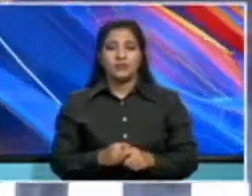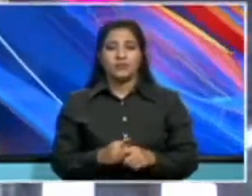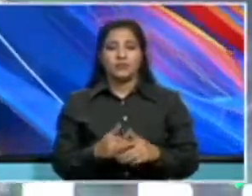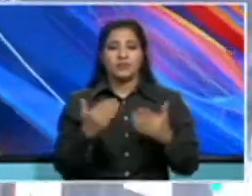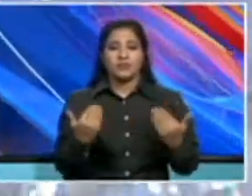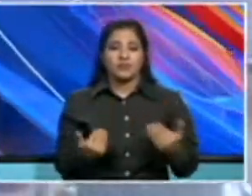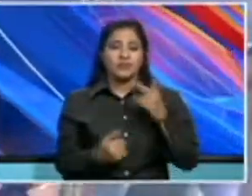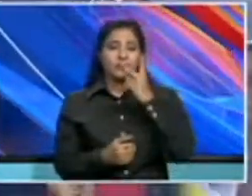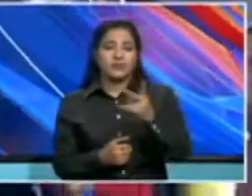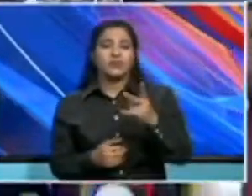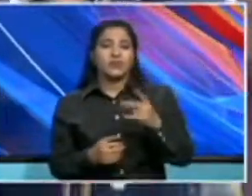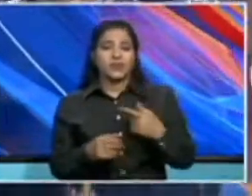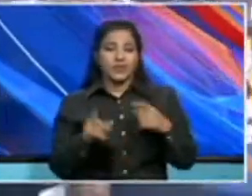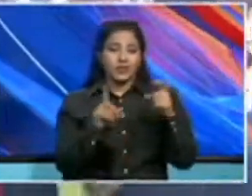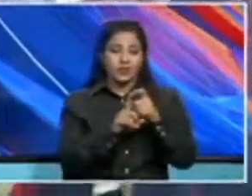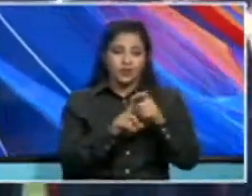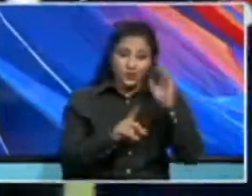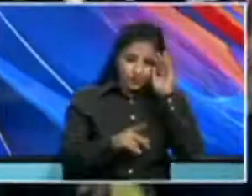seen Mirabai Chanu,